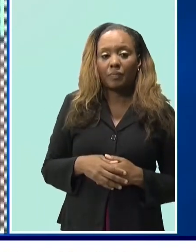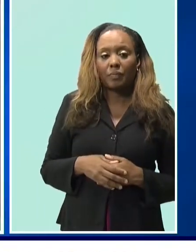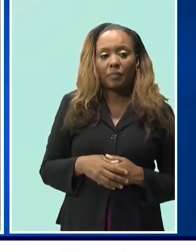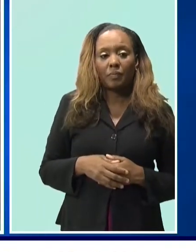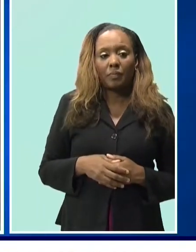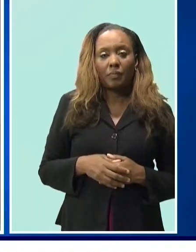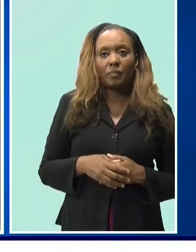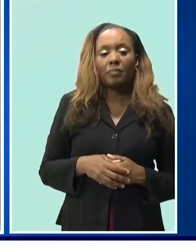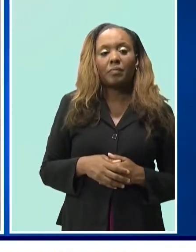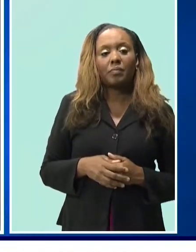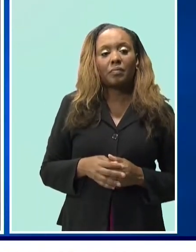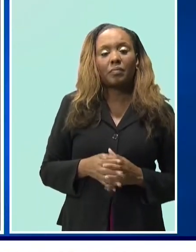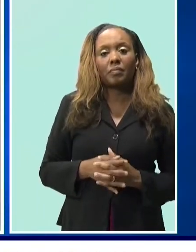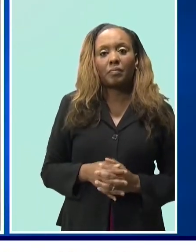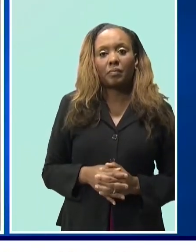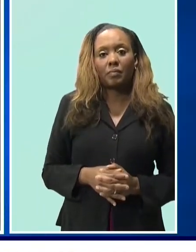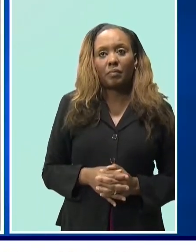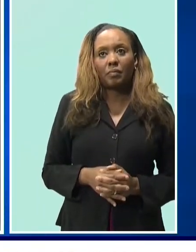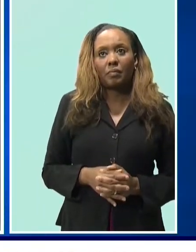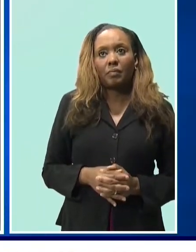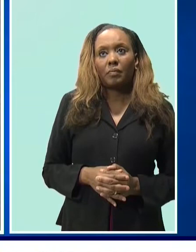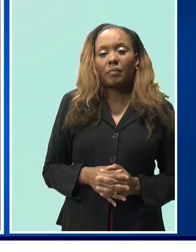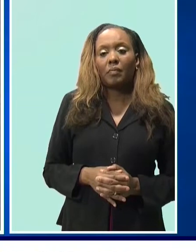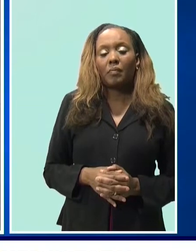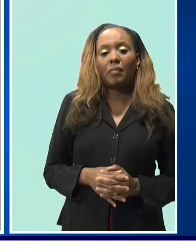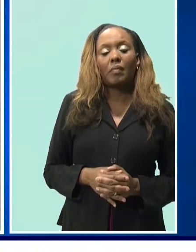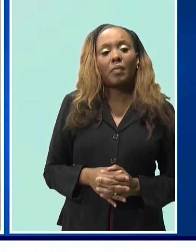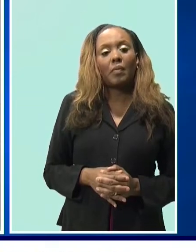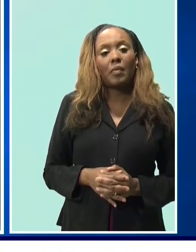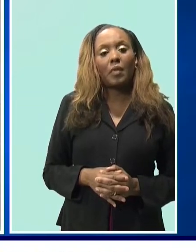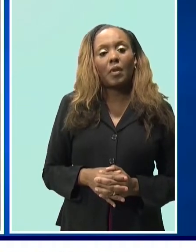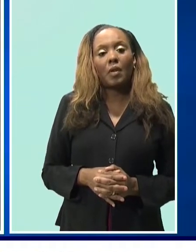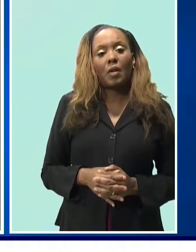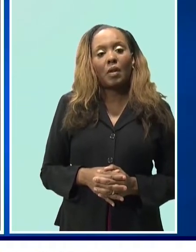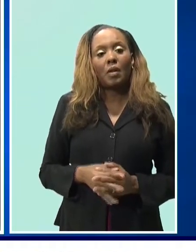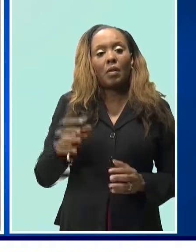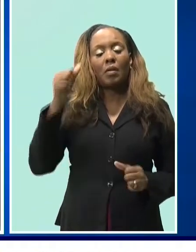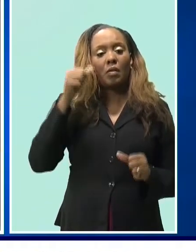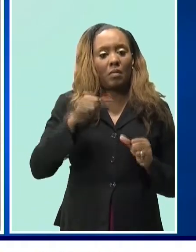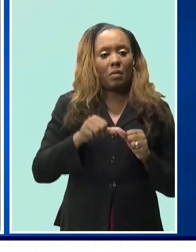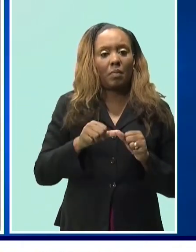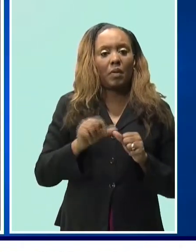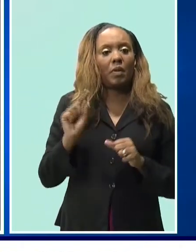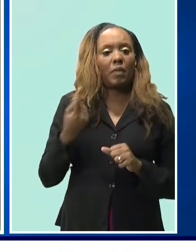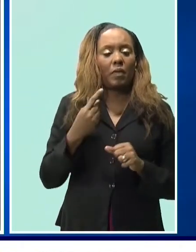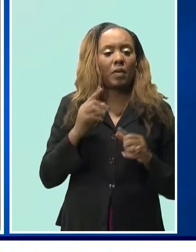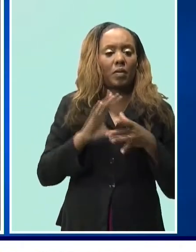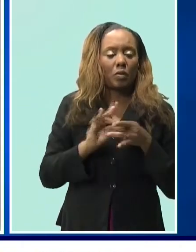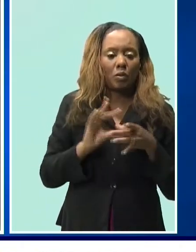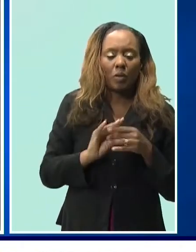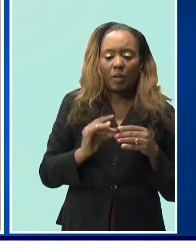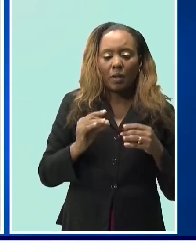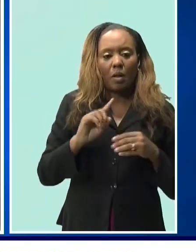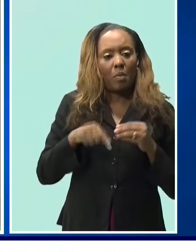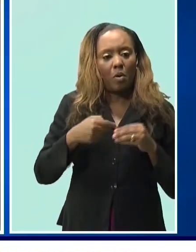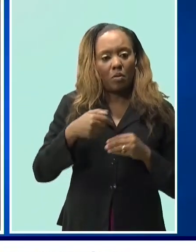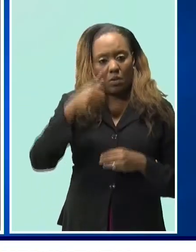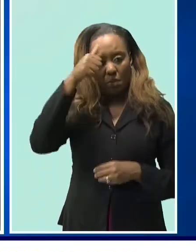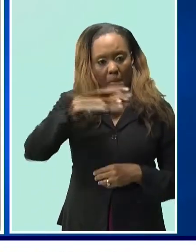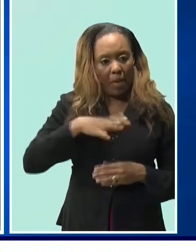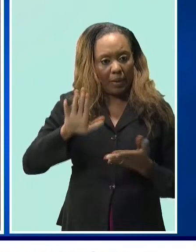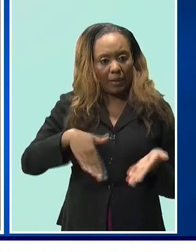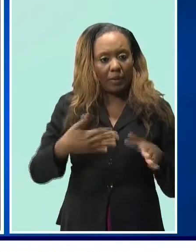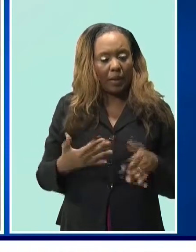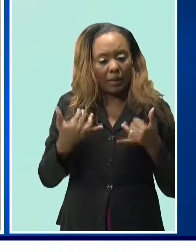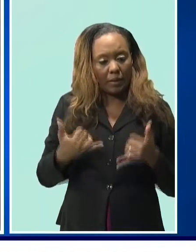wanted to return to the somber note that I started on and once again express my sincere condolences to